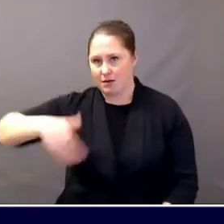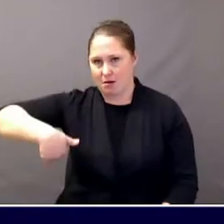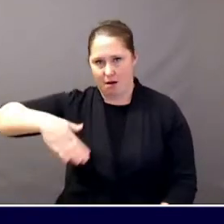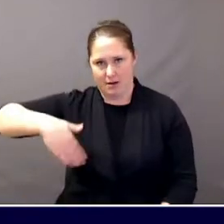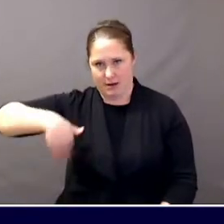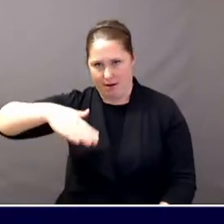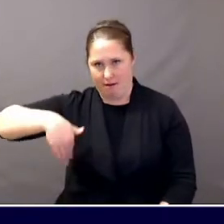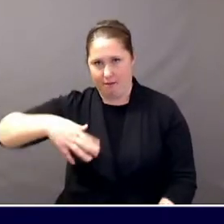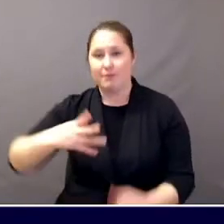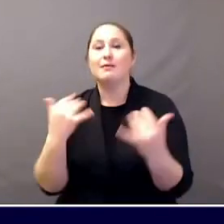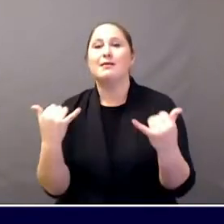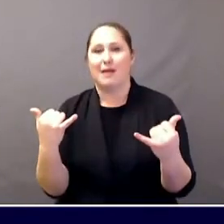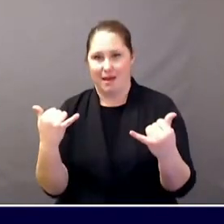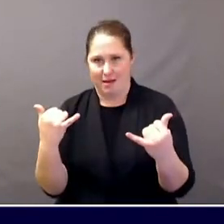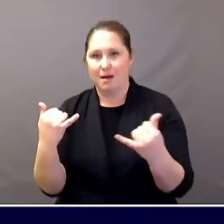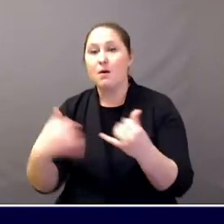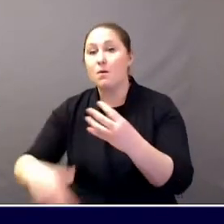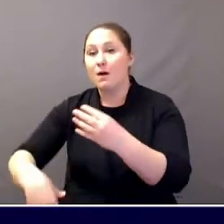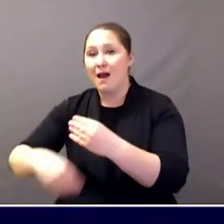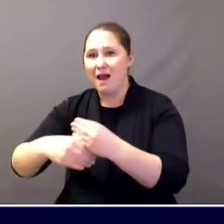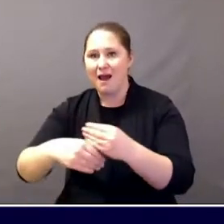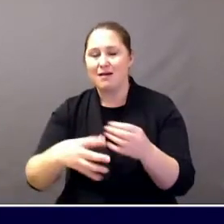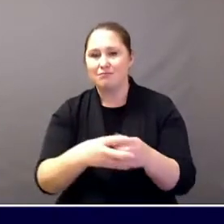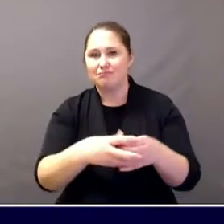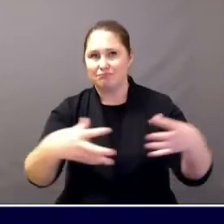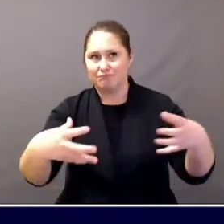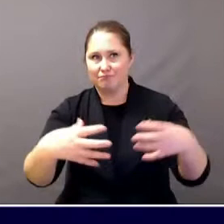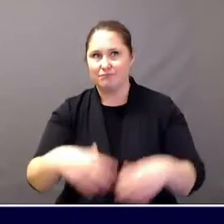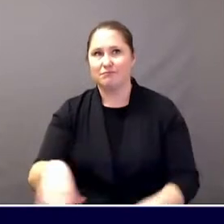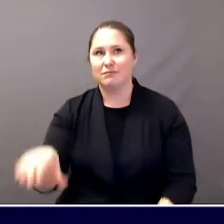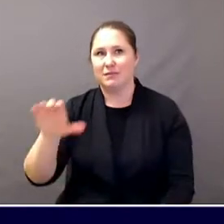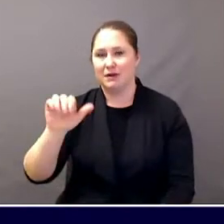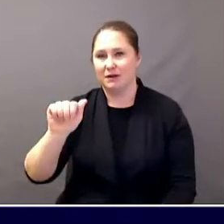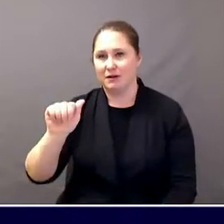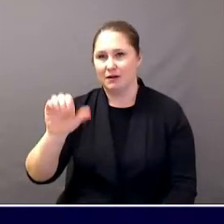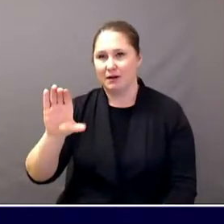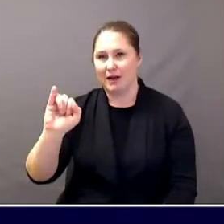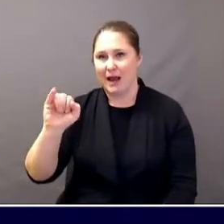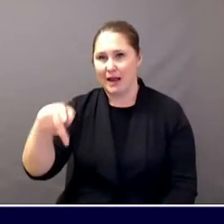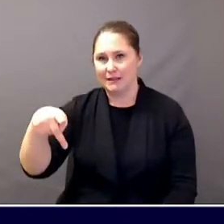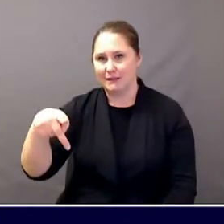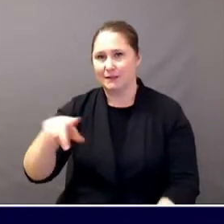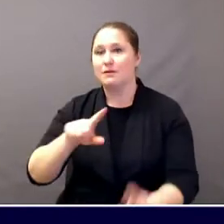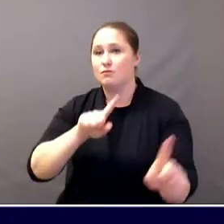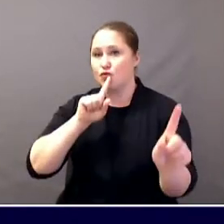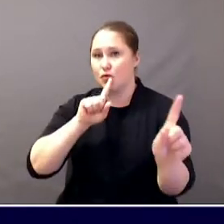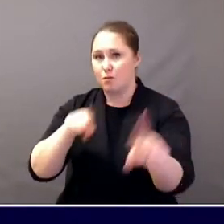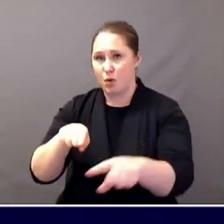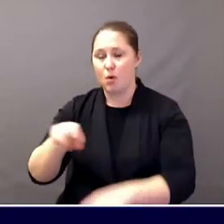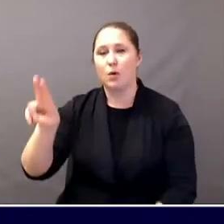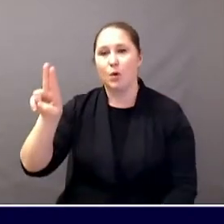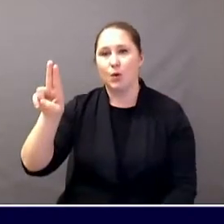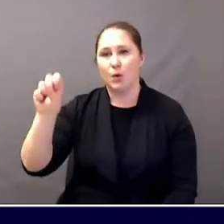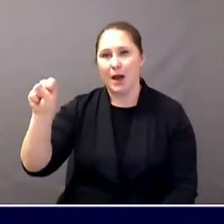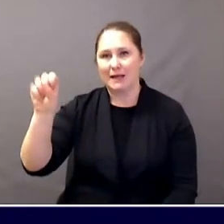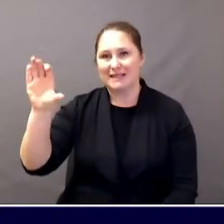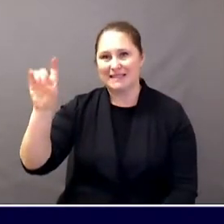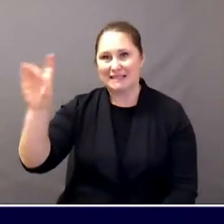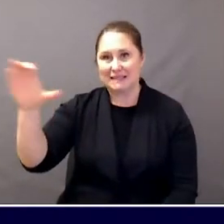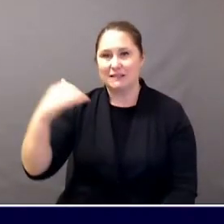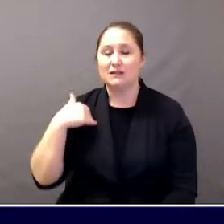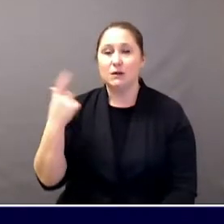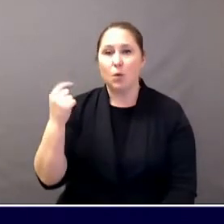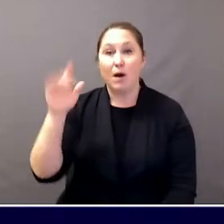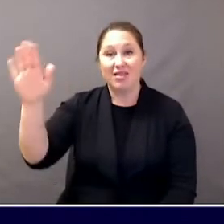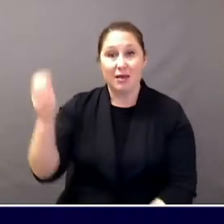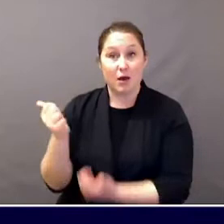There were a lot of recommendations contained within the ACIP report and what the US CDC has been doing, and they just changed